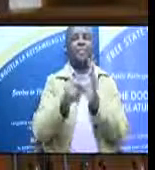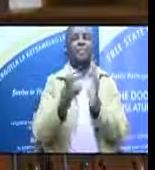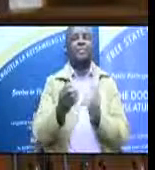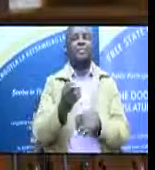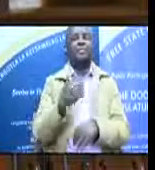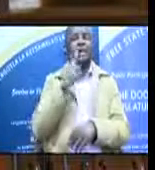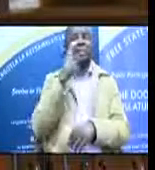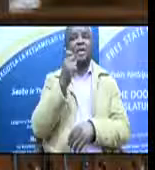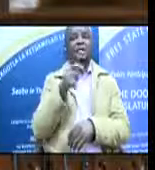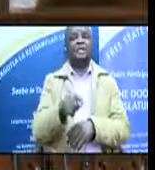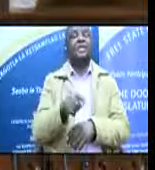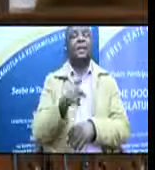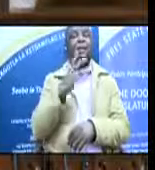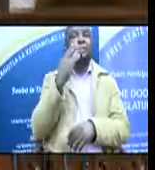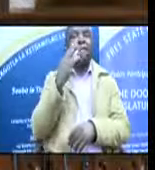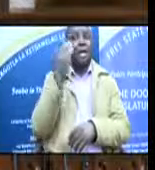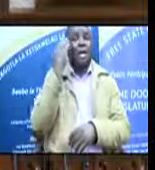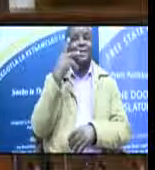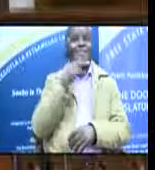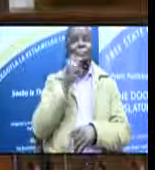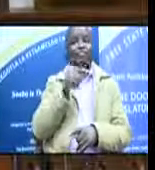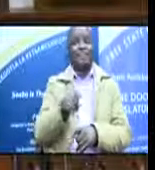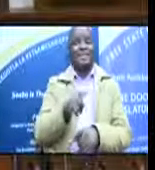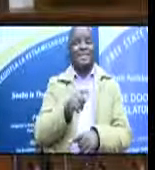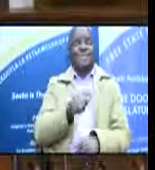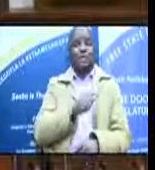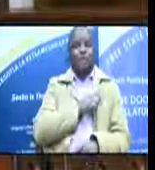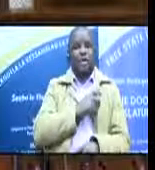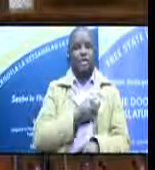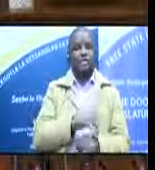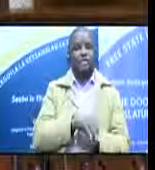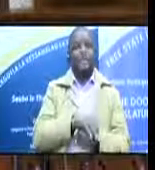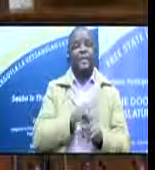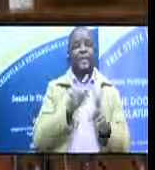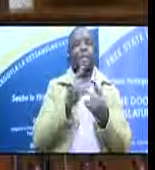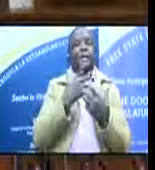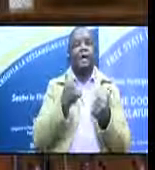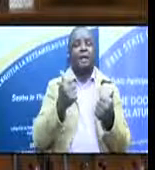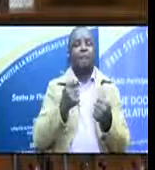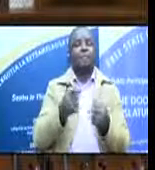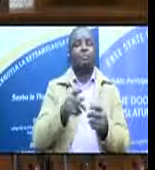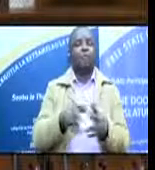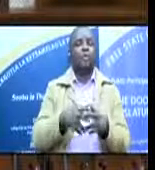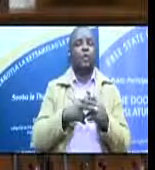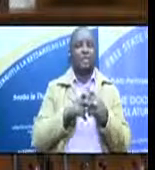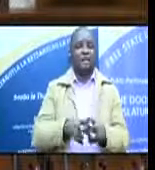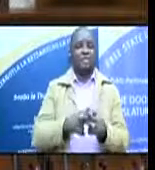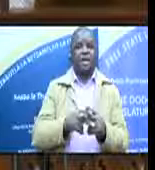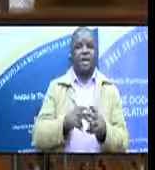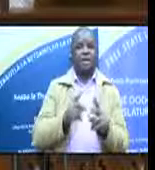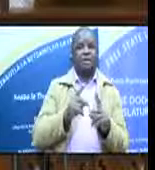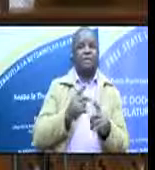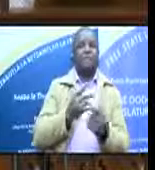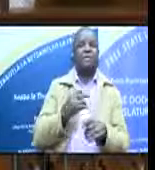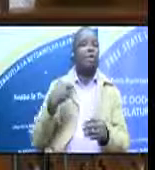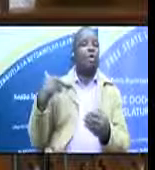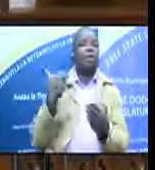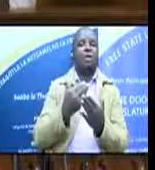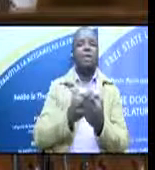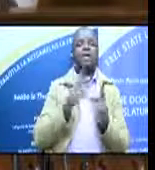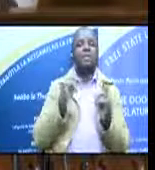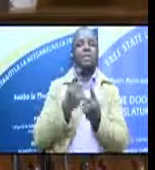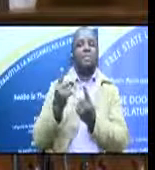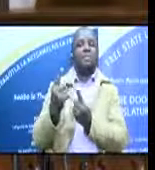the reality that Nelson Mandela was talking about. The Department of Health is the most complex of the configuration of